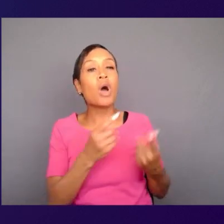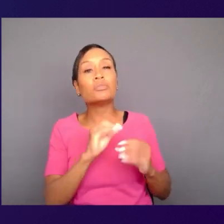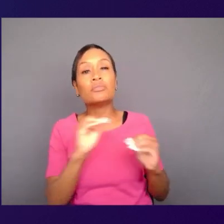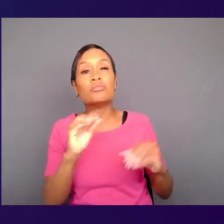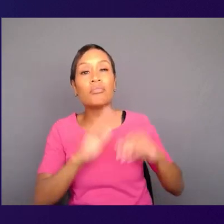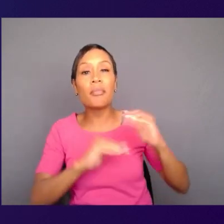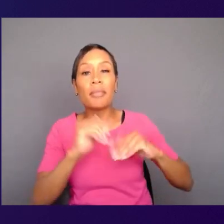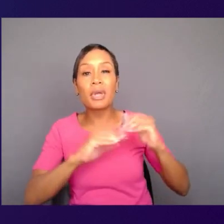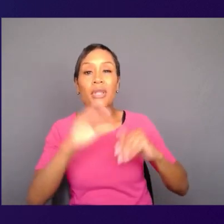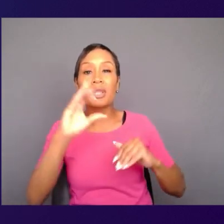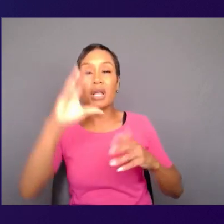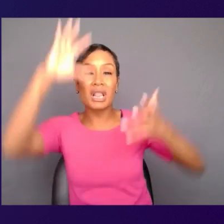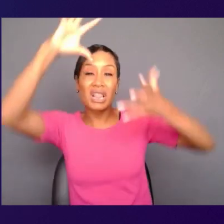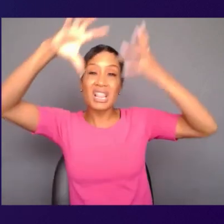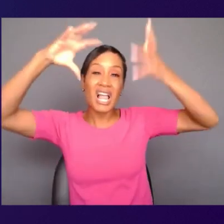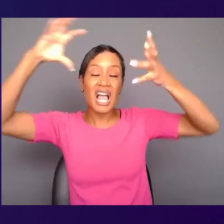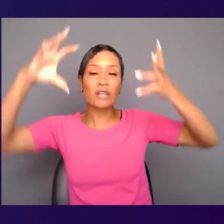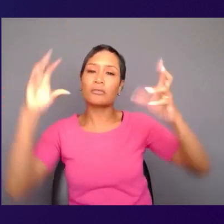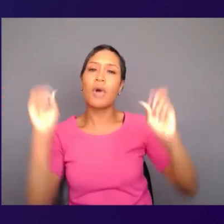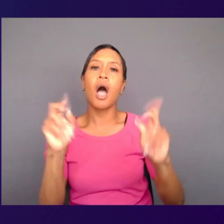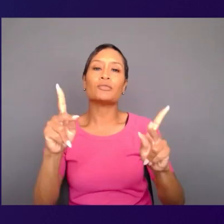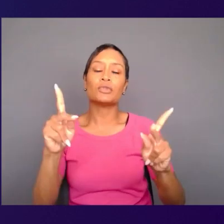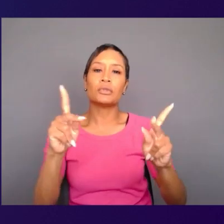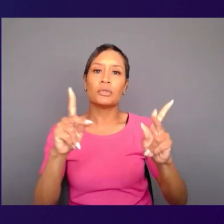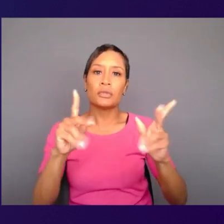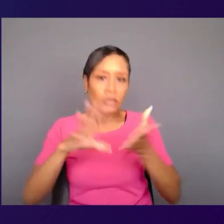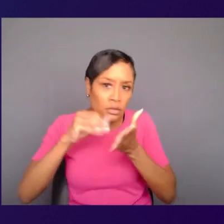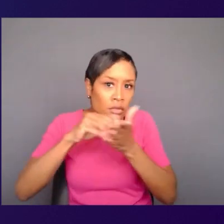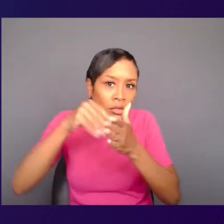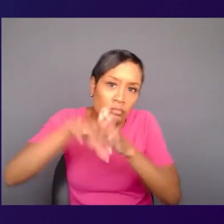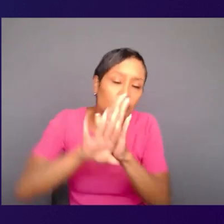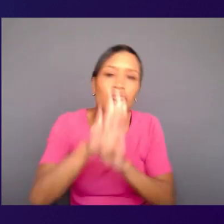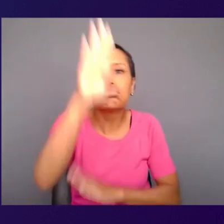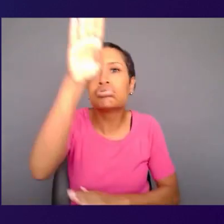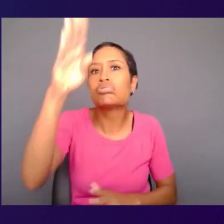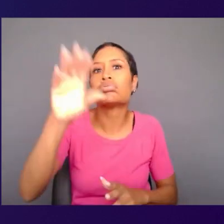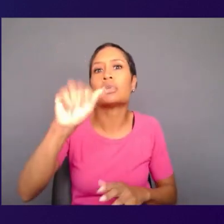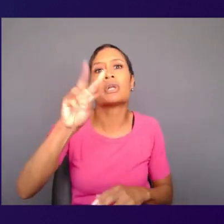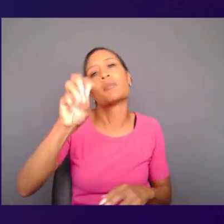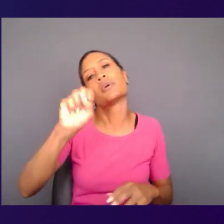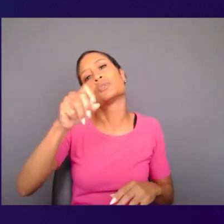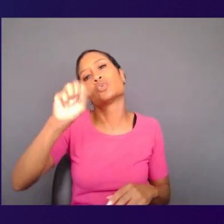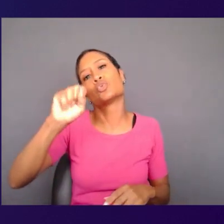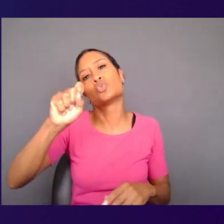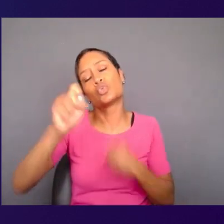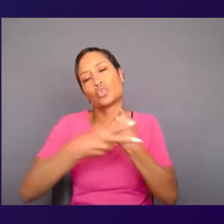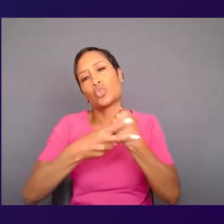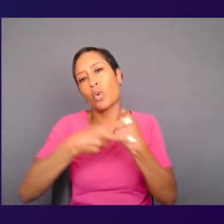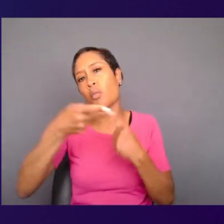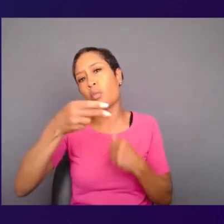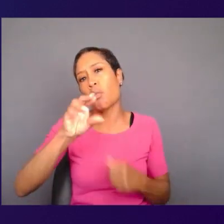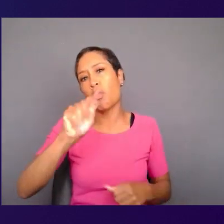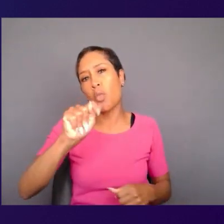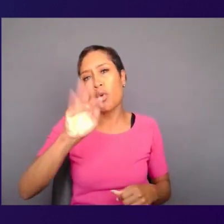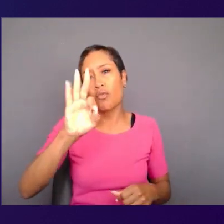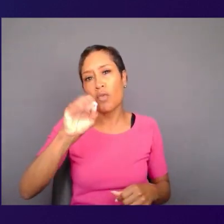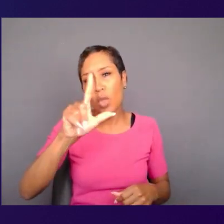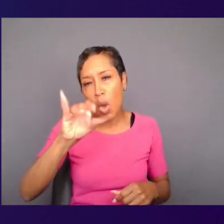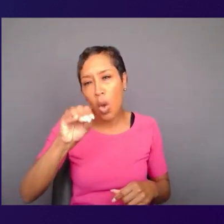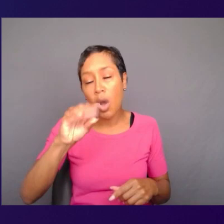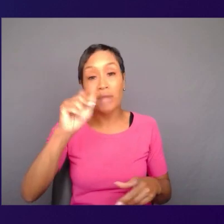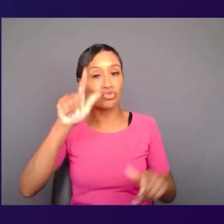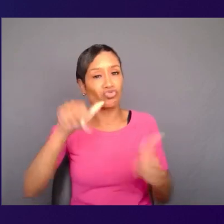great opportunity to really ramp up quickly in the AWS storage portfolio and be challenged on how well you've